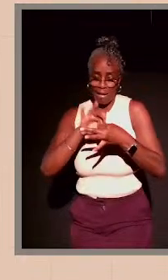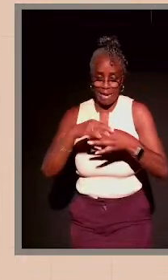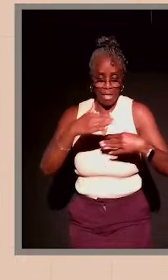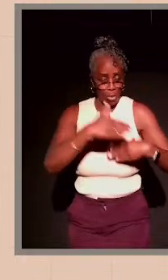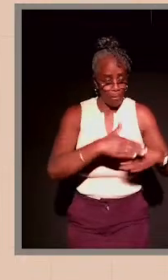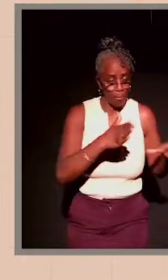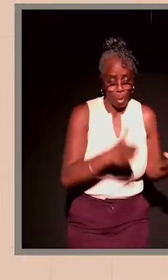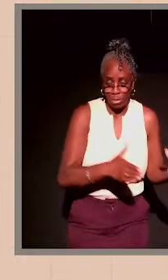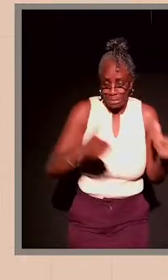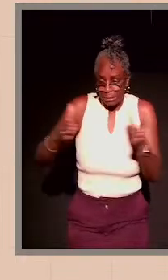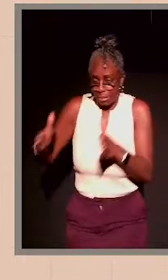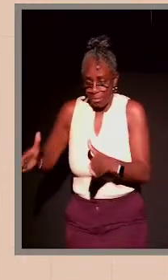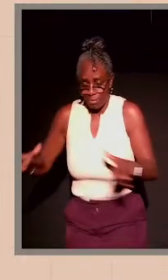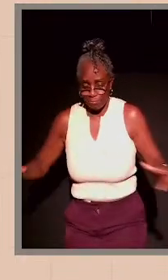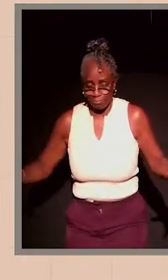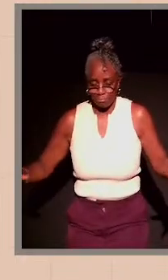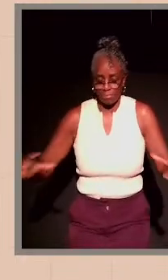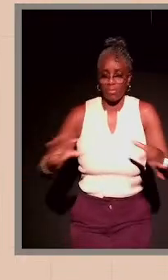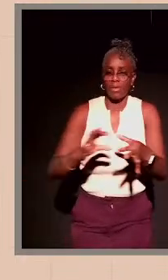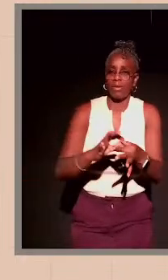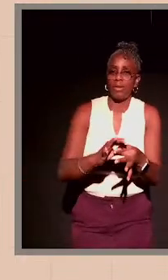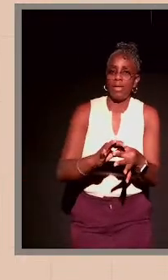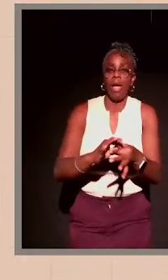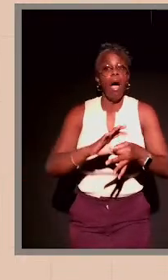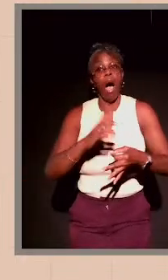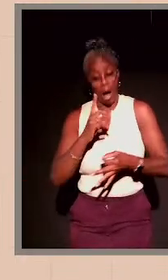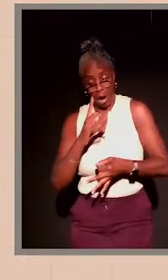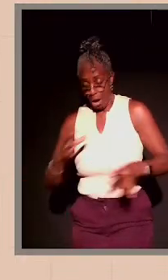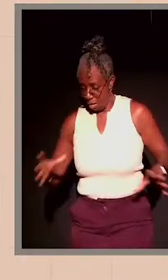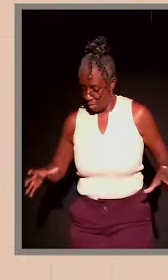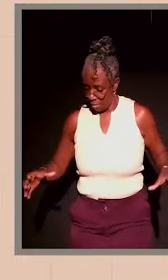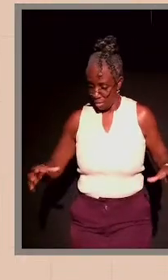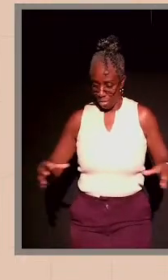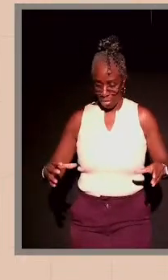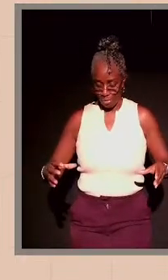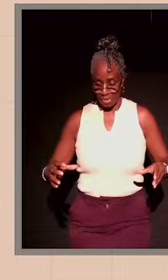another, you can create